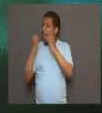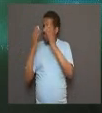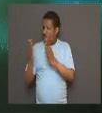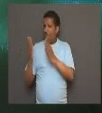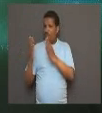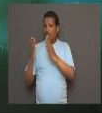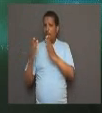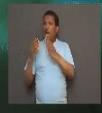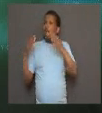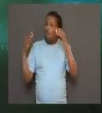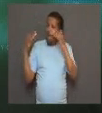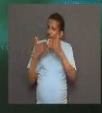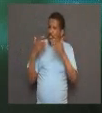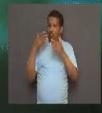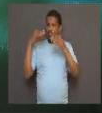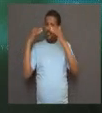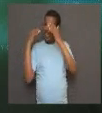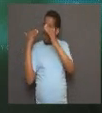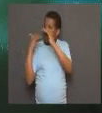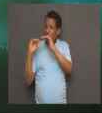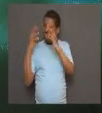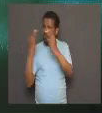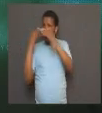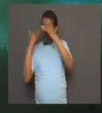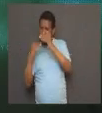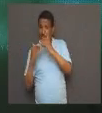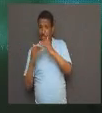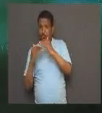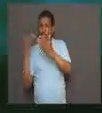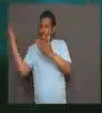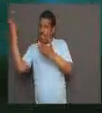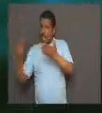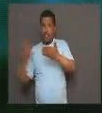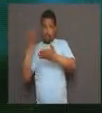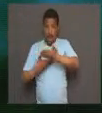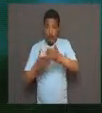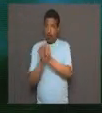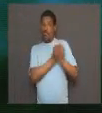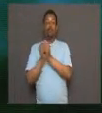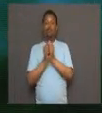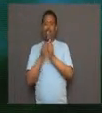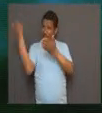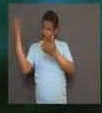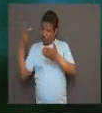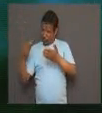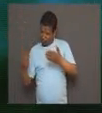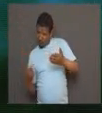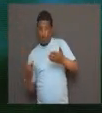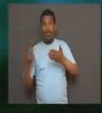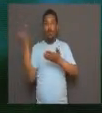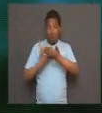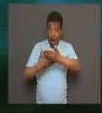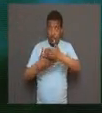and limitations of sketch maps together. Sketch maps can